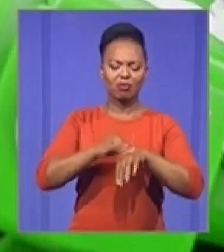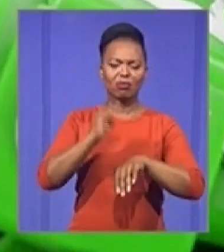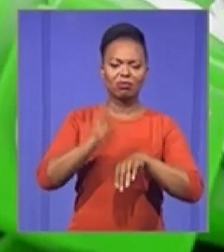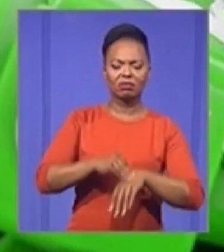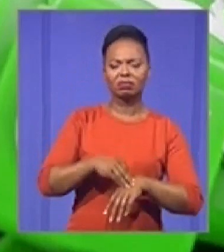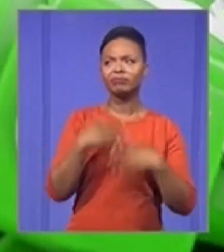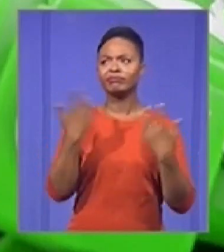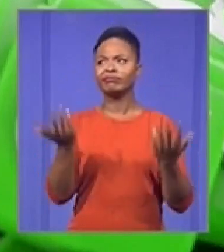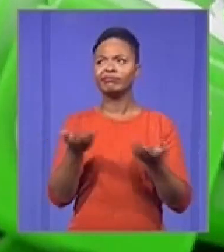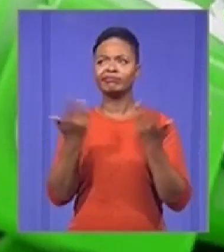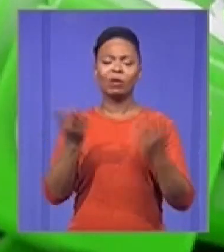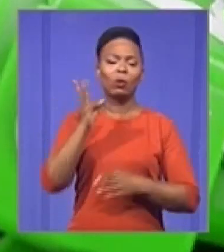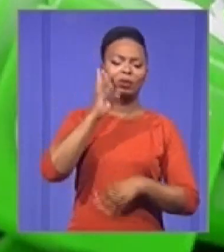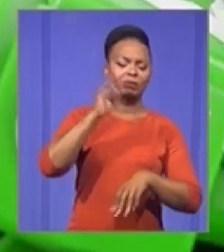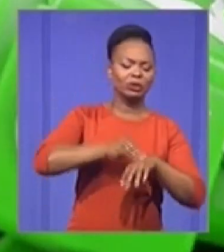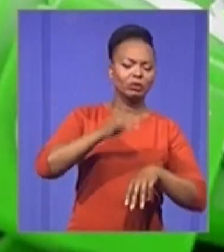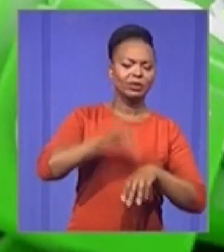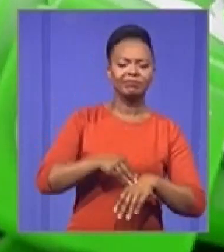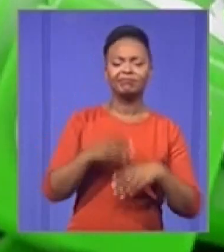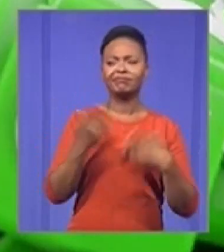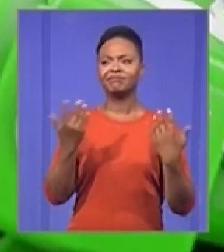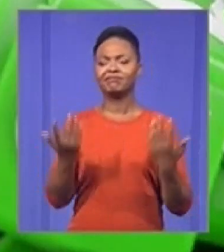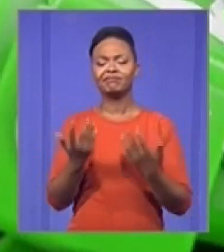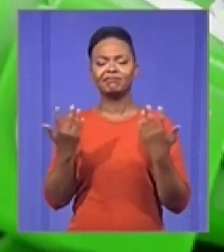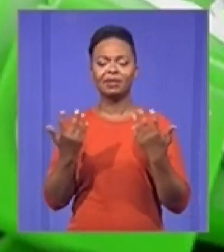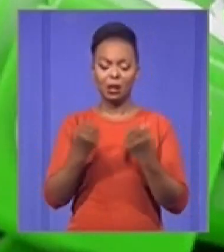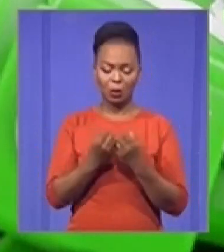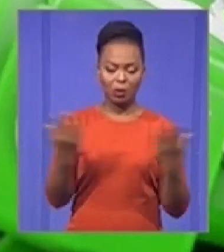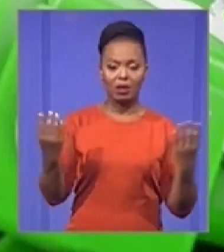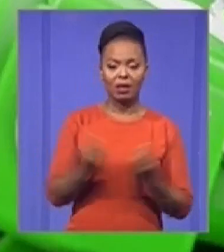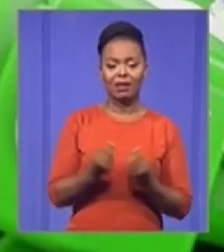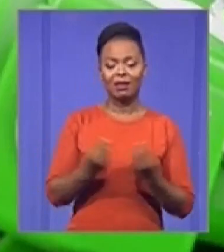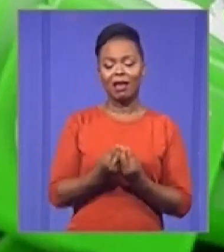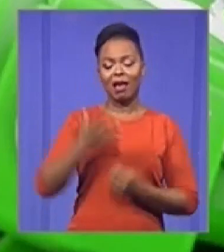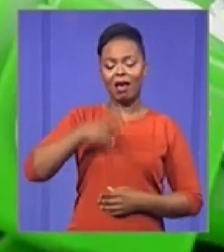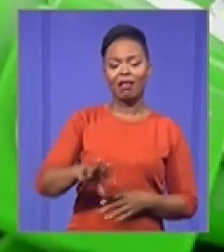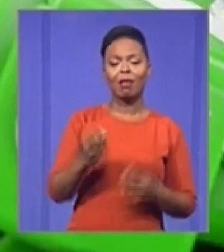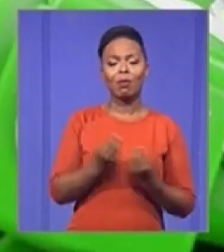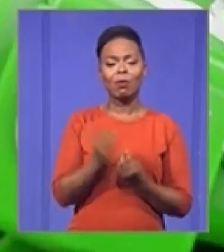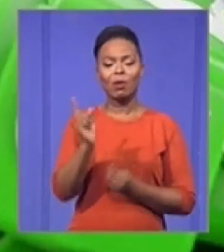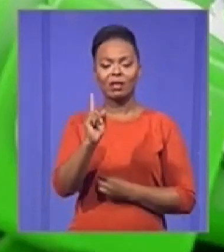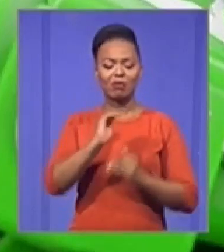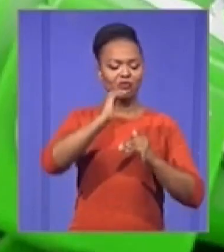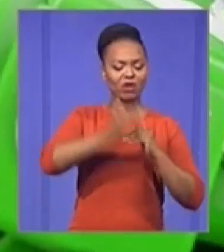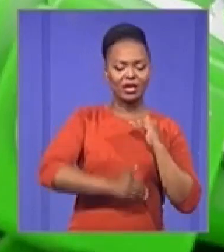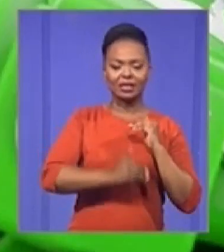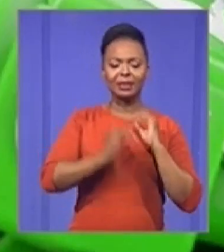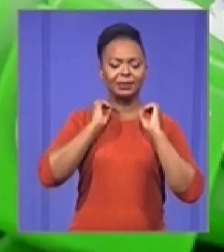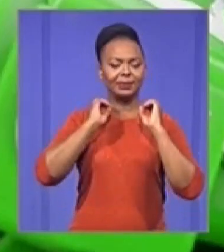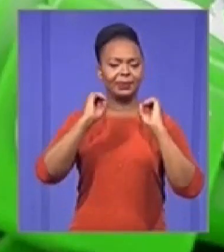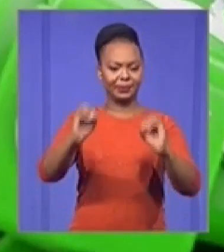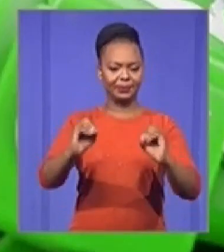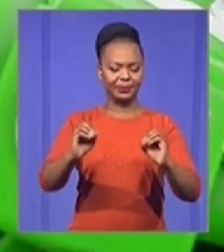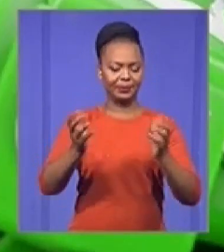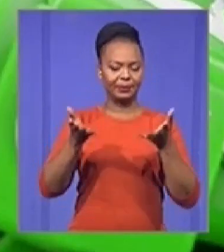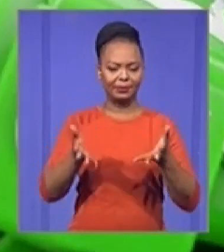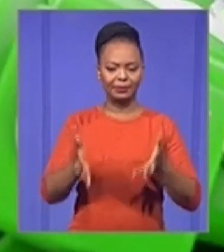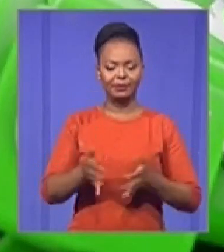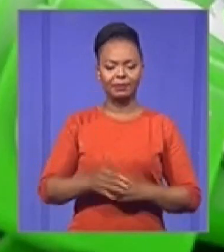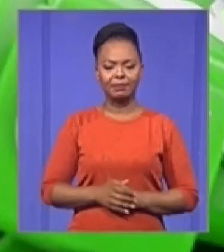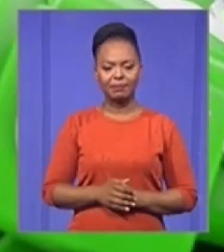re na le mathata a metsi taba e nngwe hape e kgolokgolo ke tshireletso ka nnete ke ntho e le gore ha e sa le